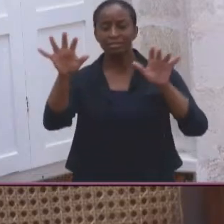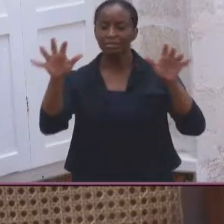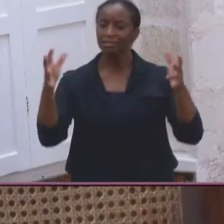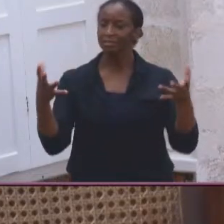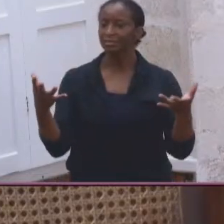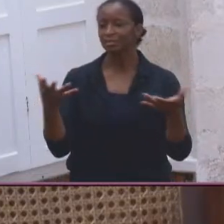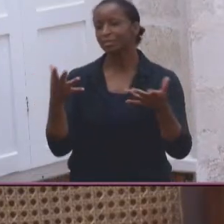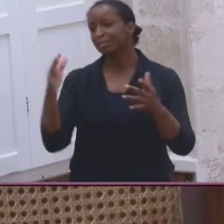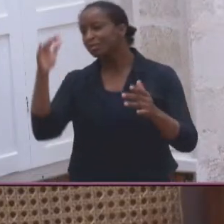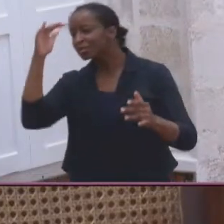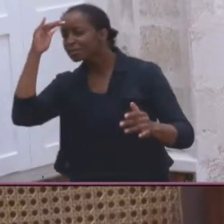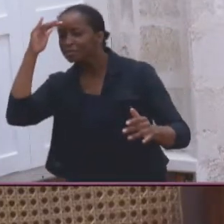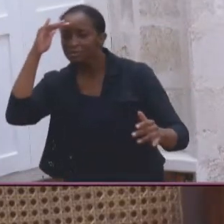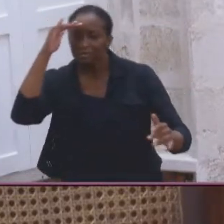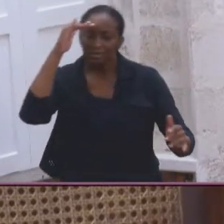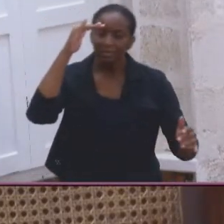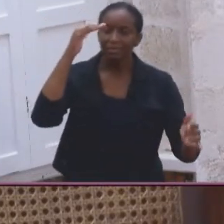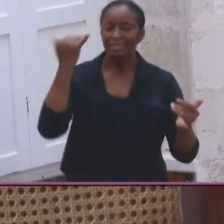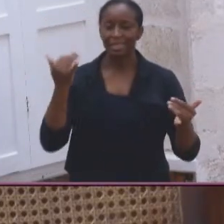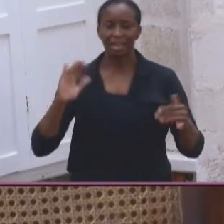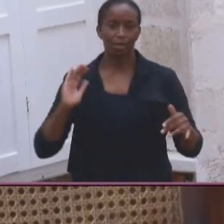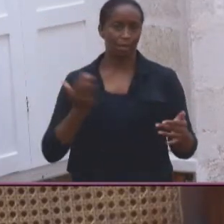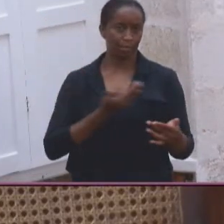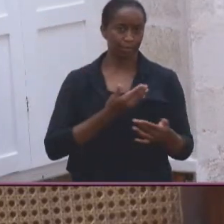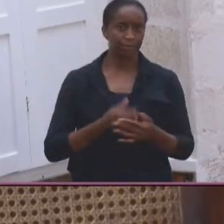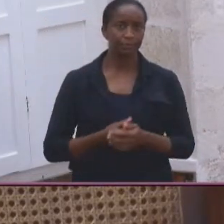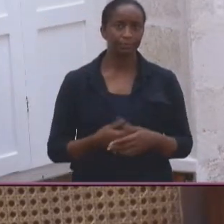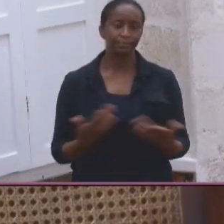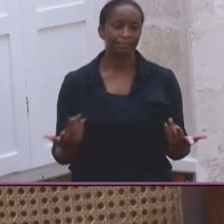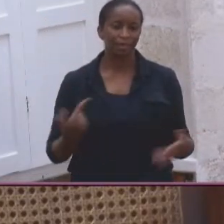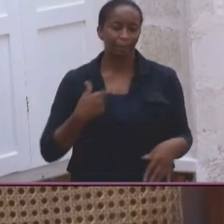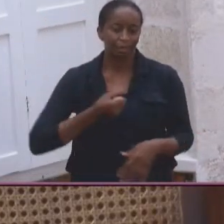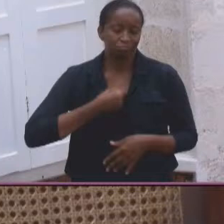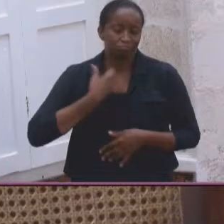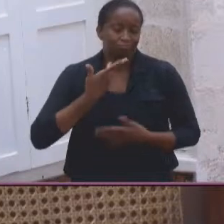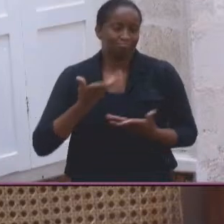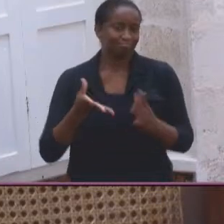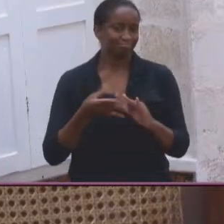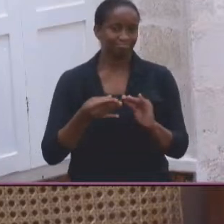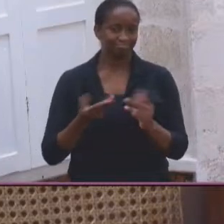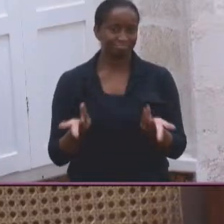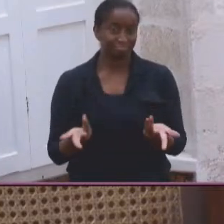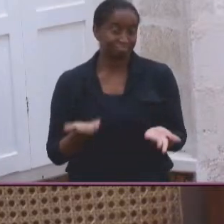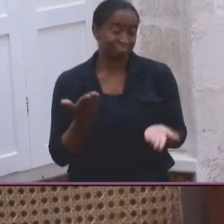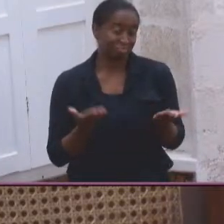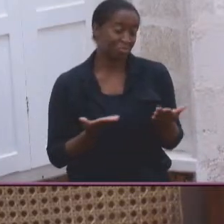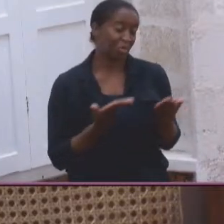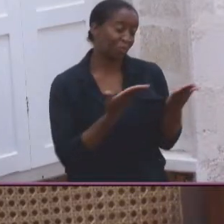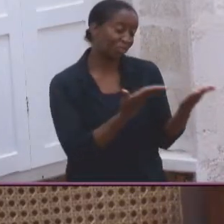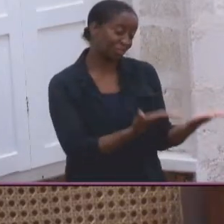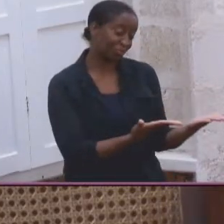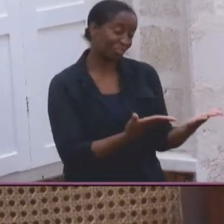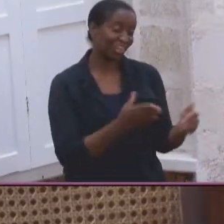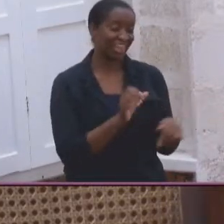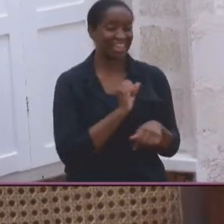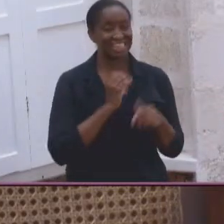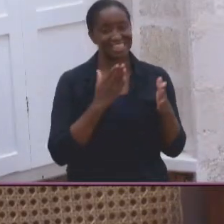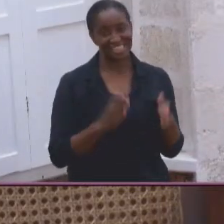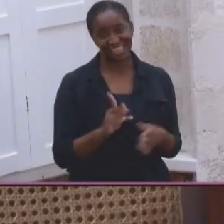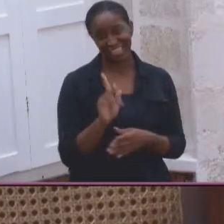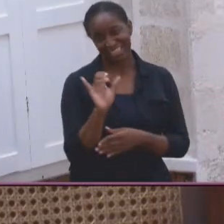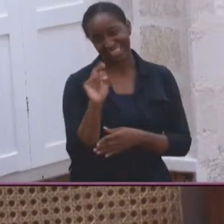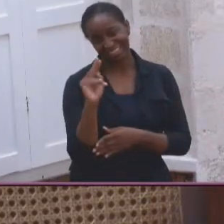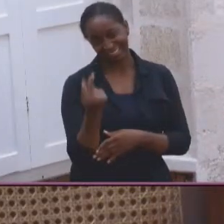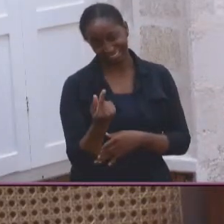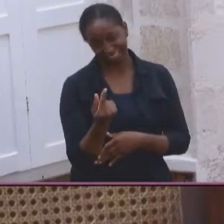not a poet, and maybe the songwriter, Senator King, could do a better job, but I fear that we might change